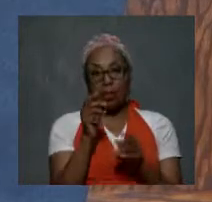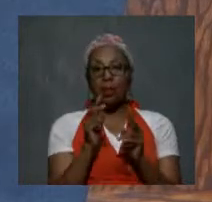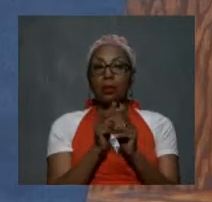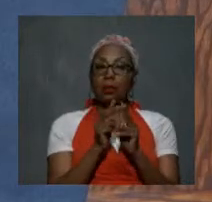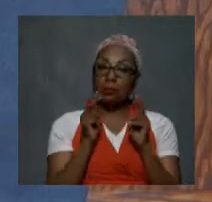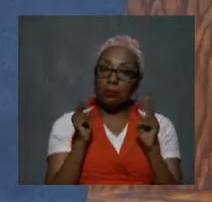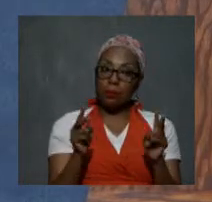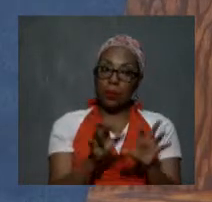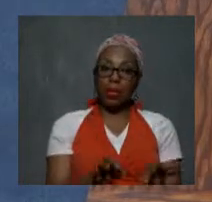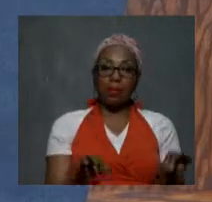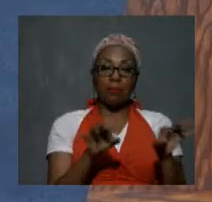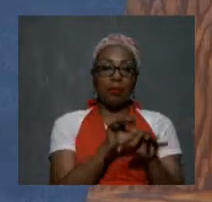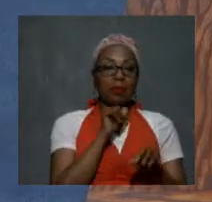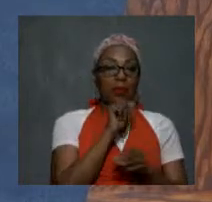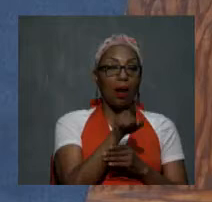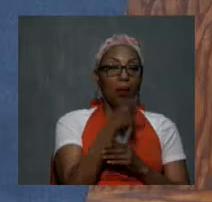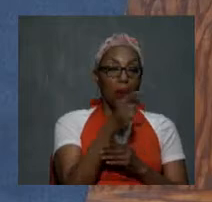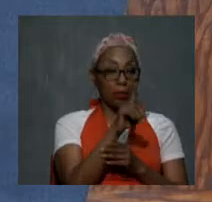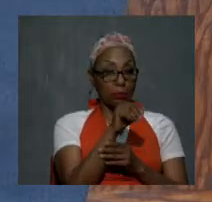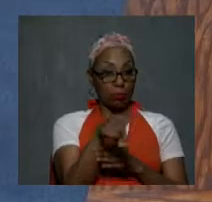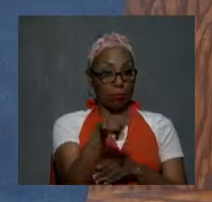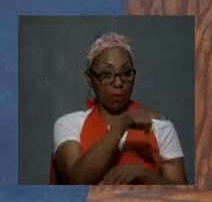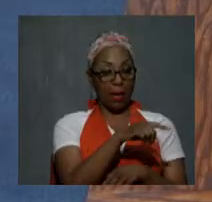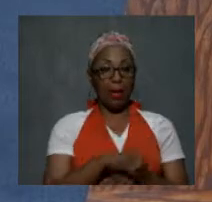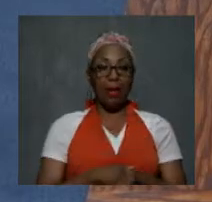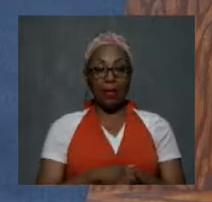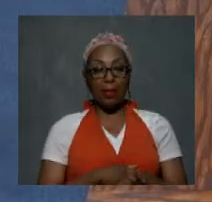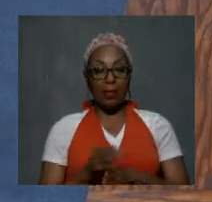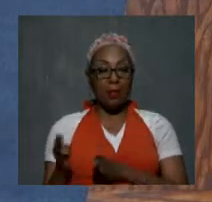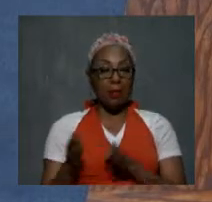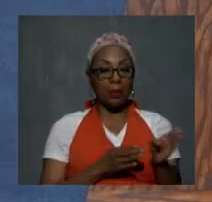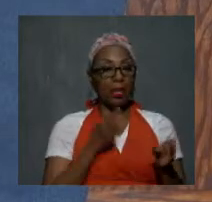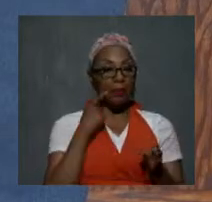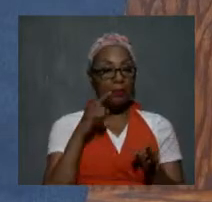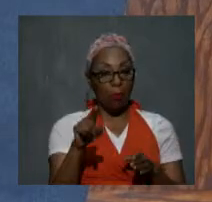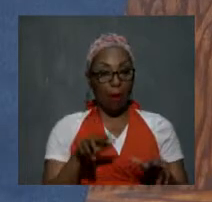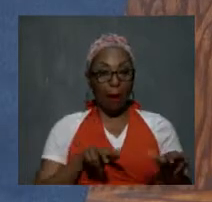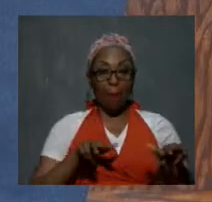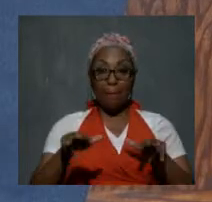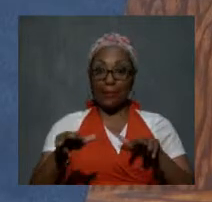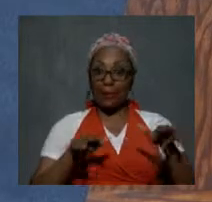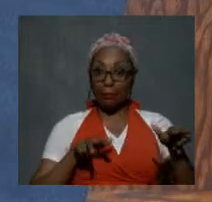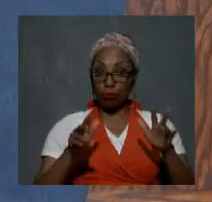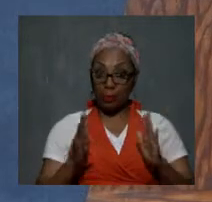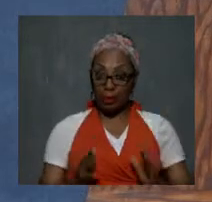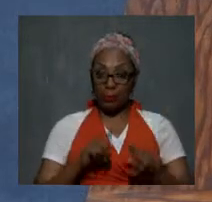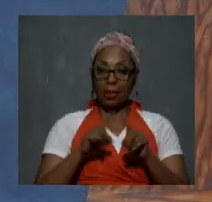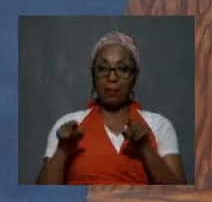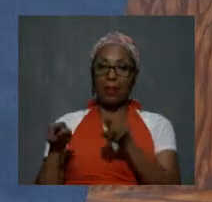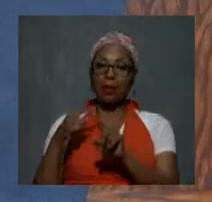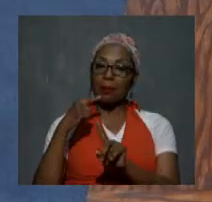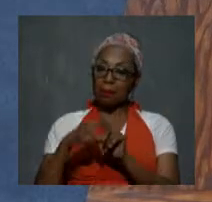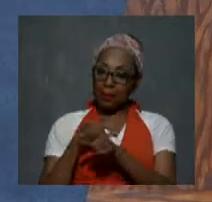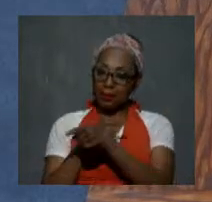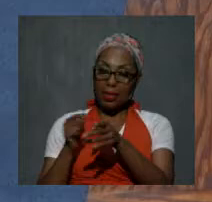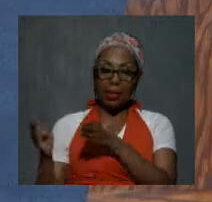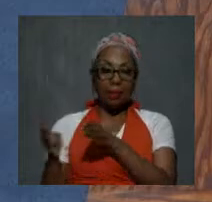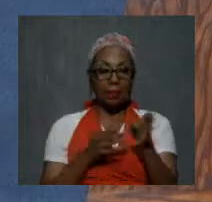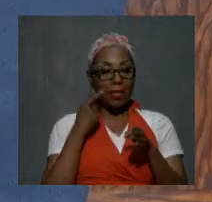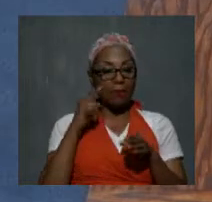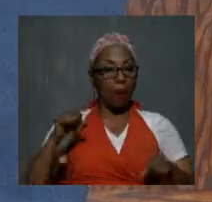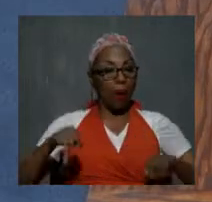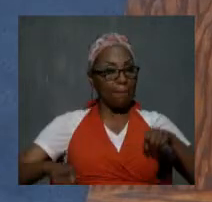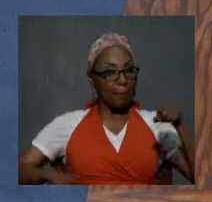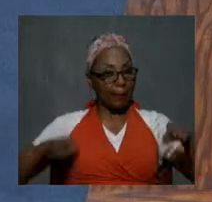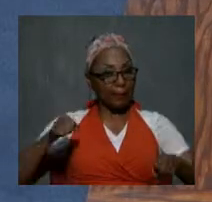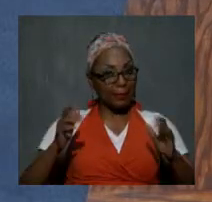important that not only do they plan for pedestrians, but they also plan for